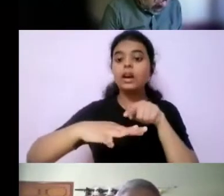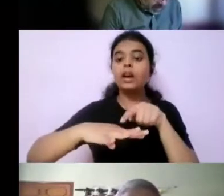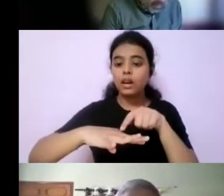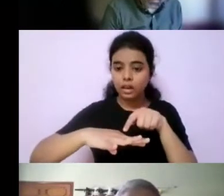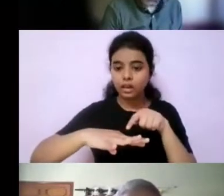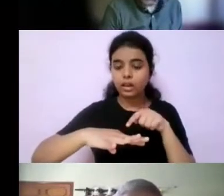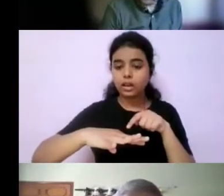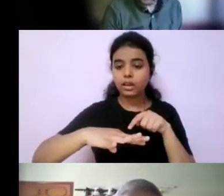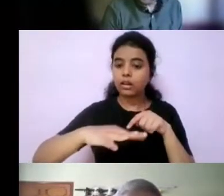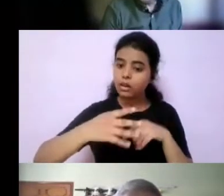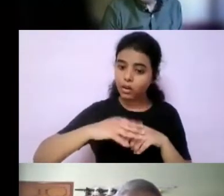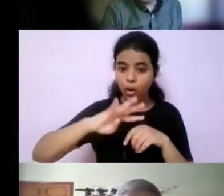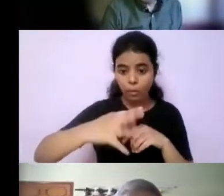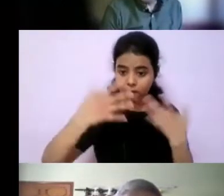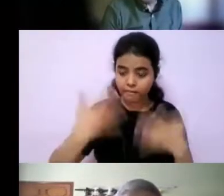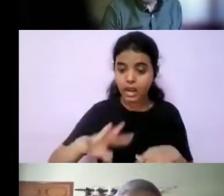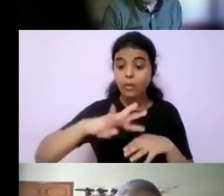430 registrations.